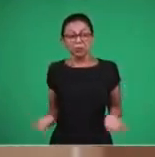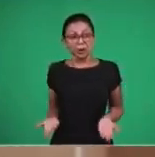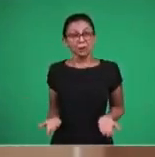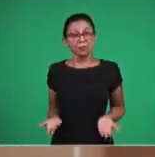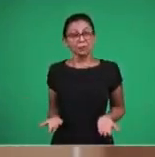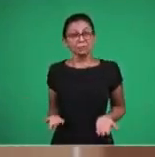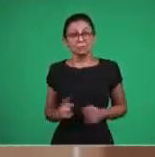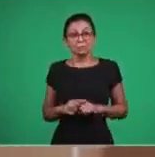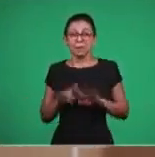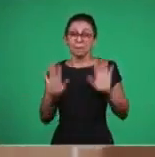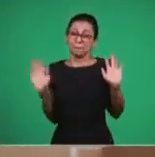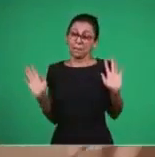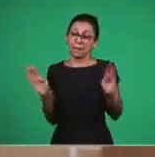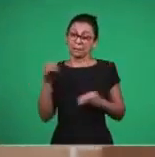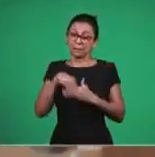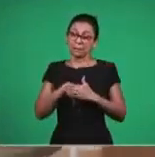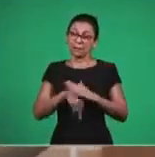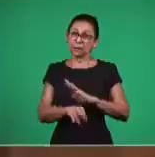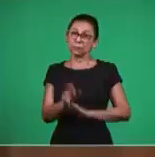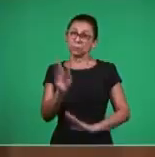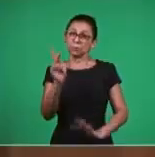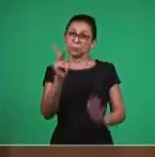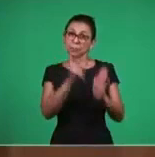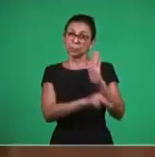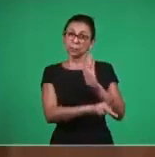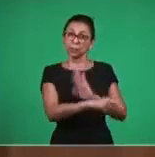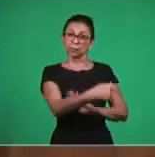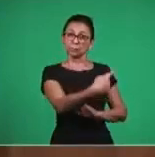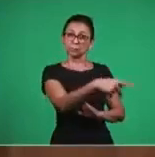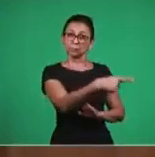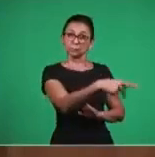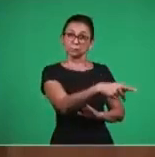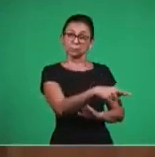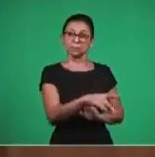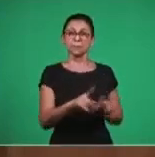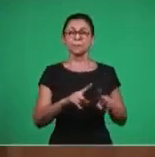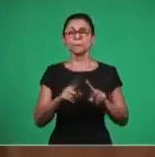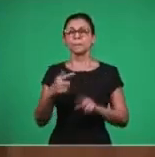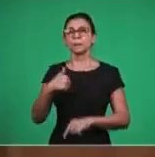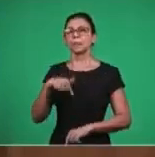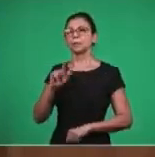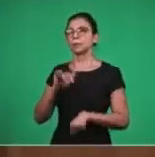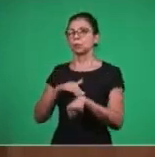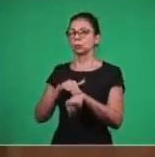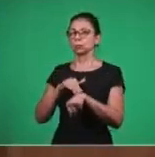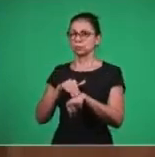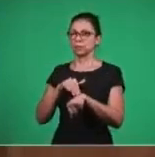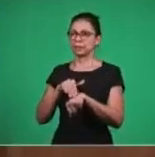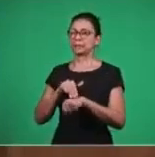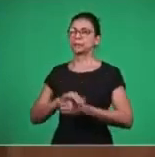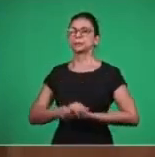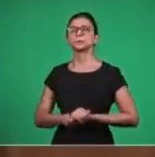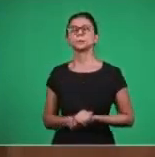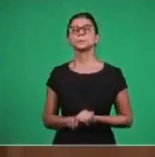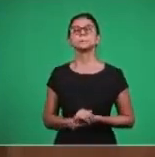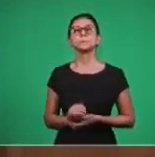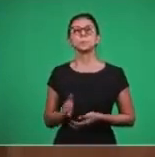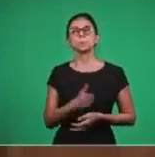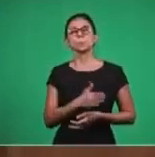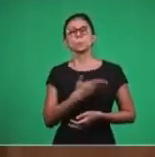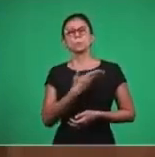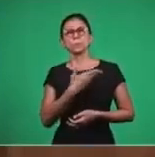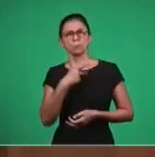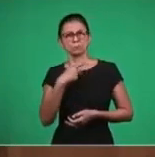all inside of the project. We don't need to be desperate. And I was having a conversation with one of our